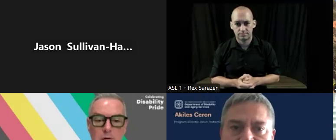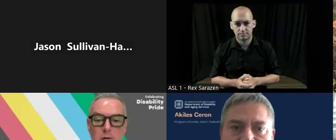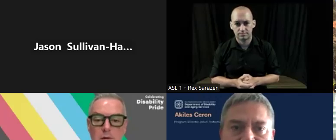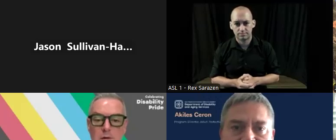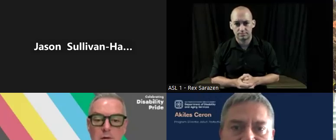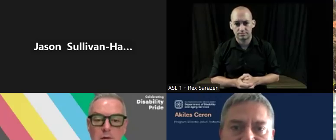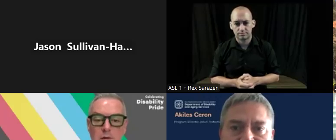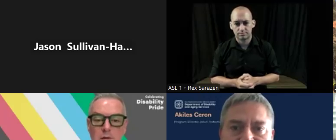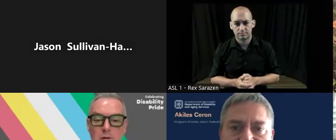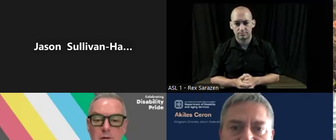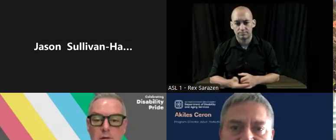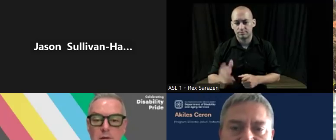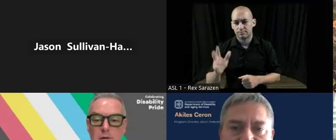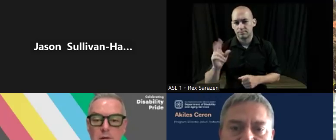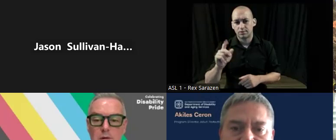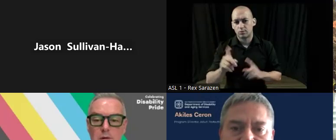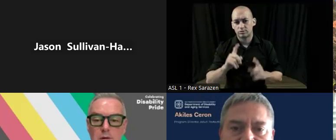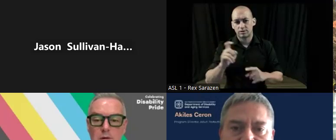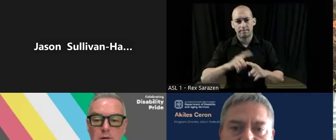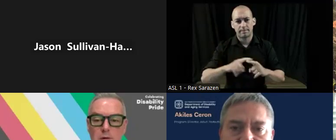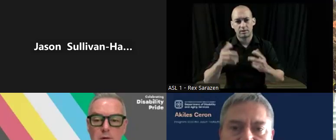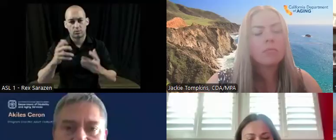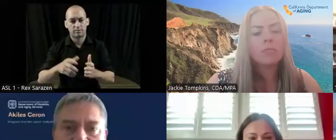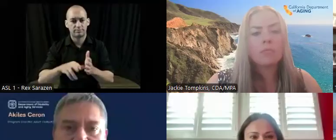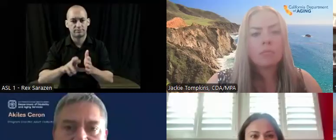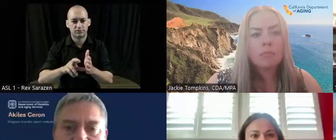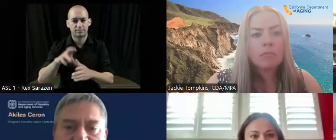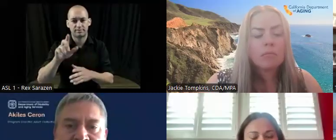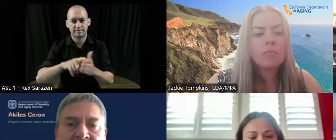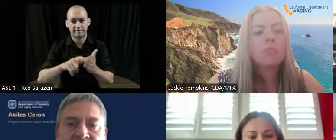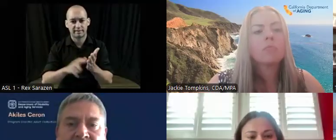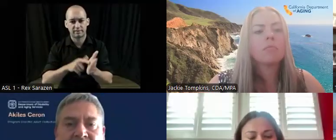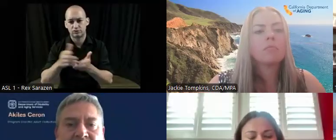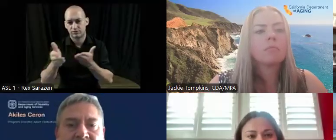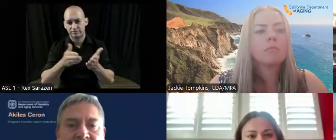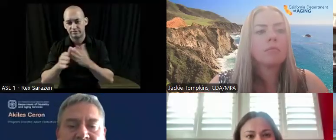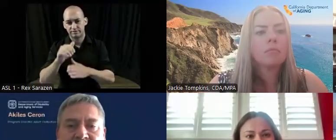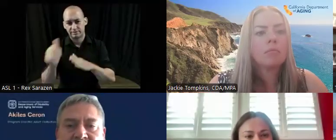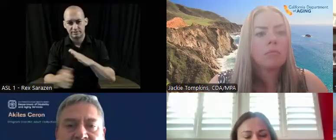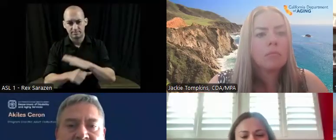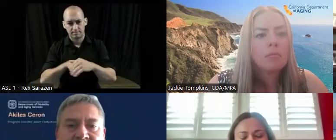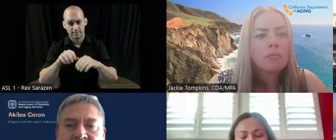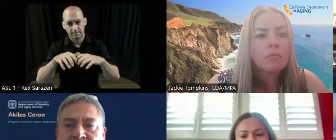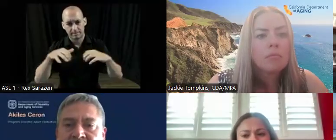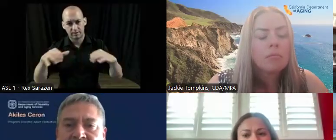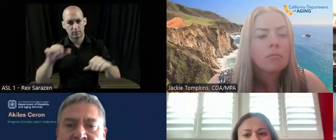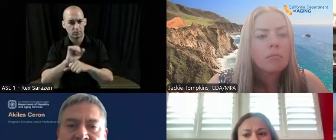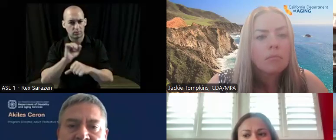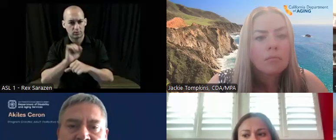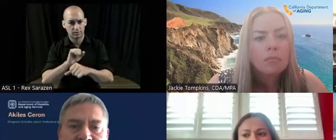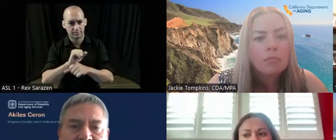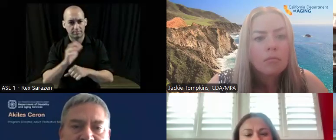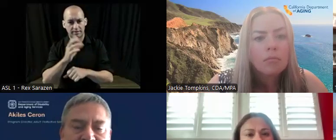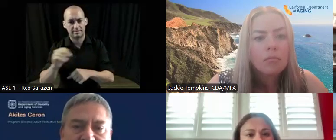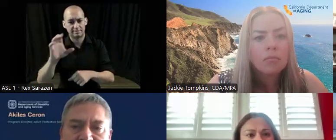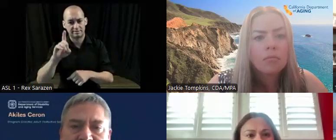I don't have a question, but I just did want to go back to the Legal Services Subcommittee work and the work that CDA is doing. I just want to take